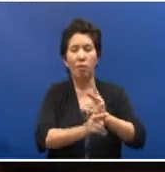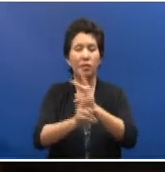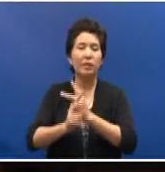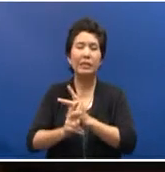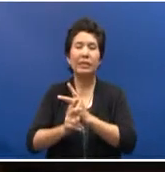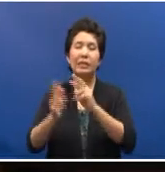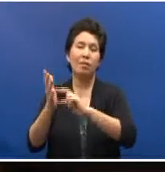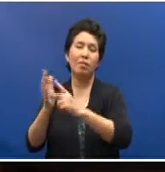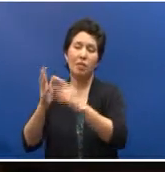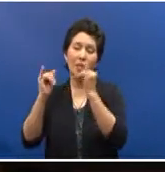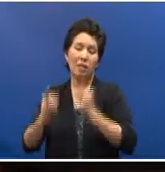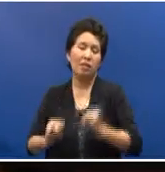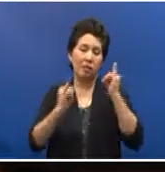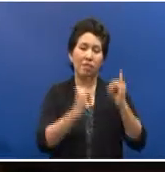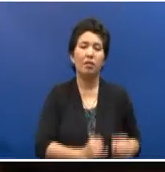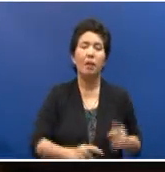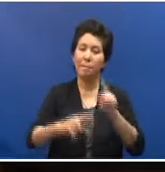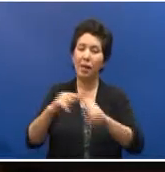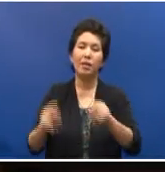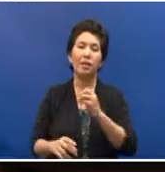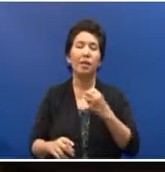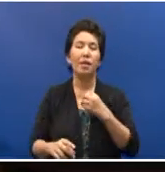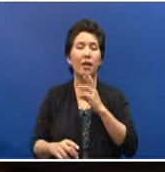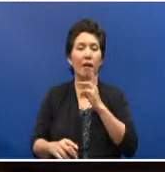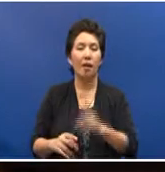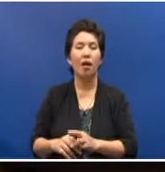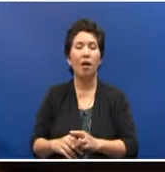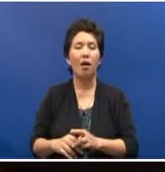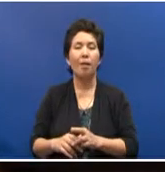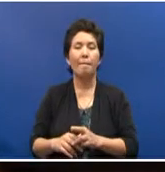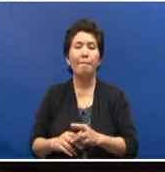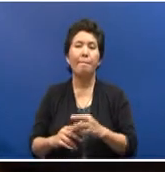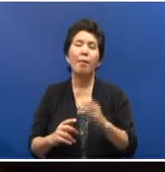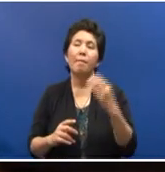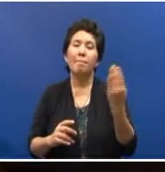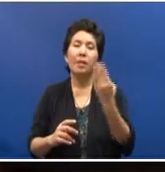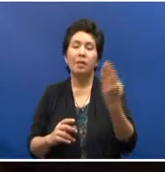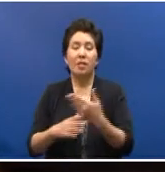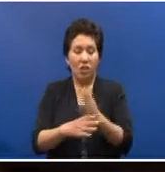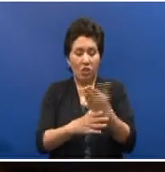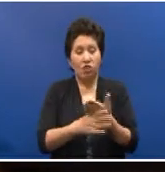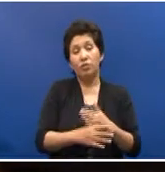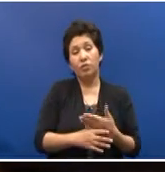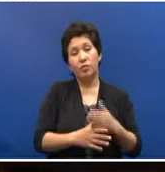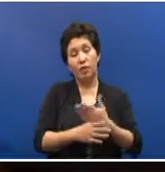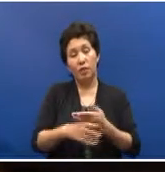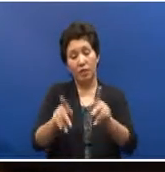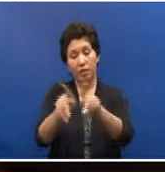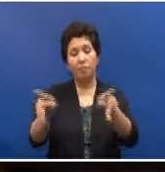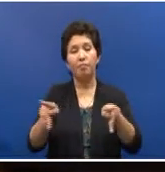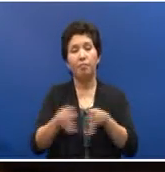individual. Okay, but are communally owned. Okay, so they share the